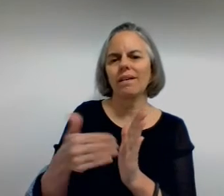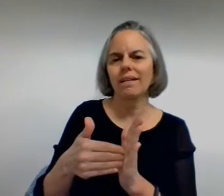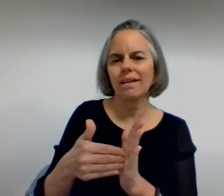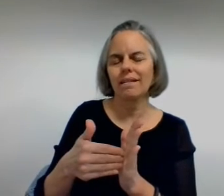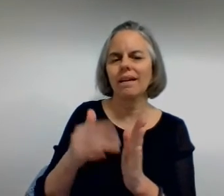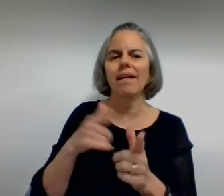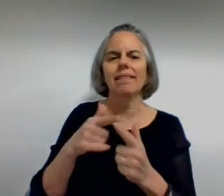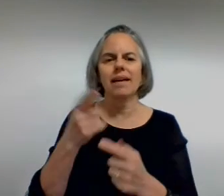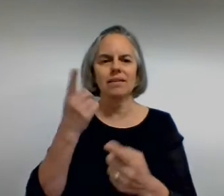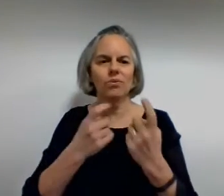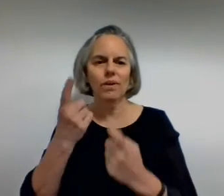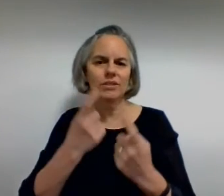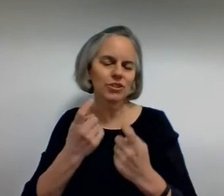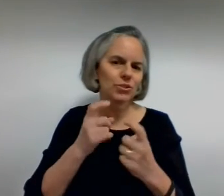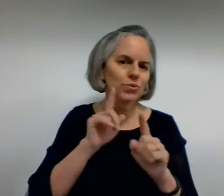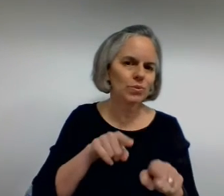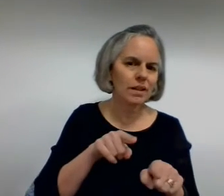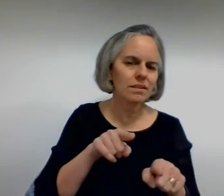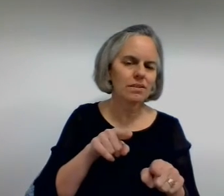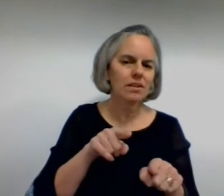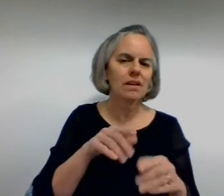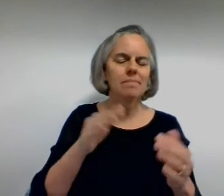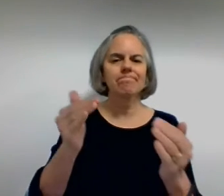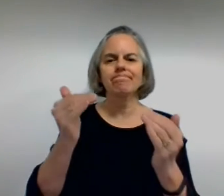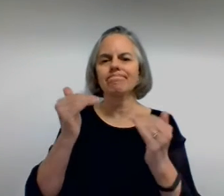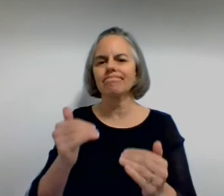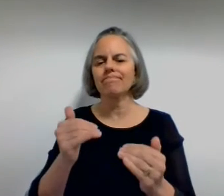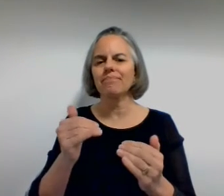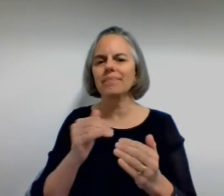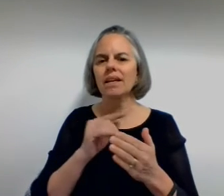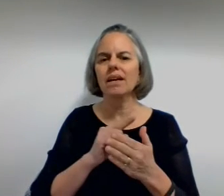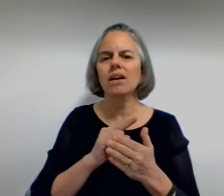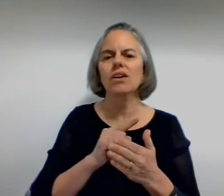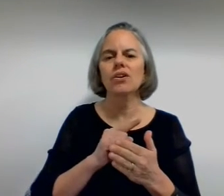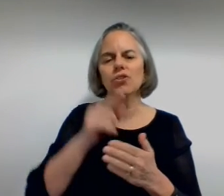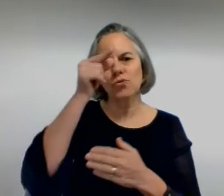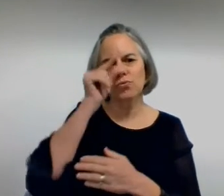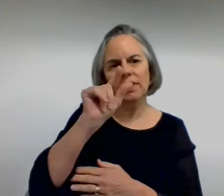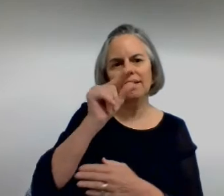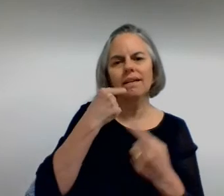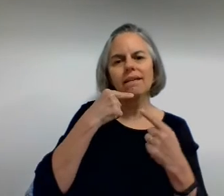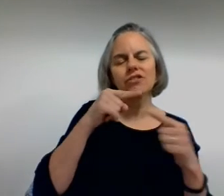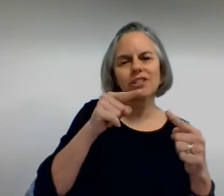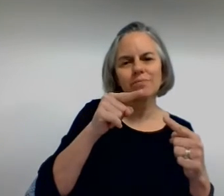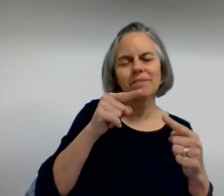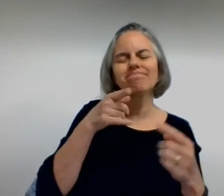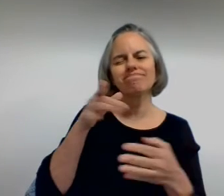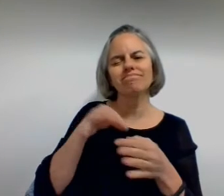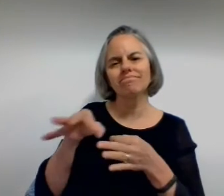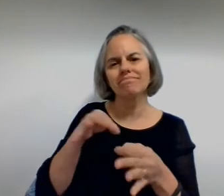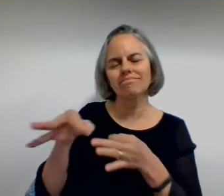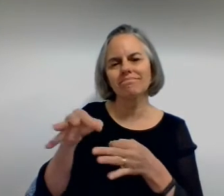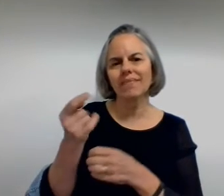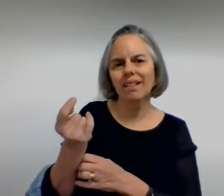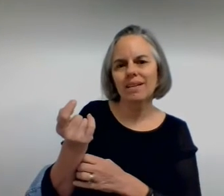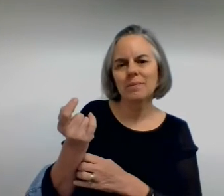Okay, and then some questions for you to answer. Okay, the next one, Greek achievements. This one I want to tell you a little bit about